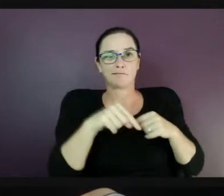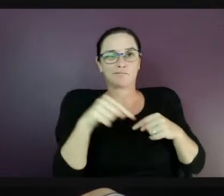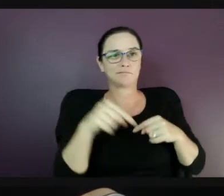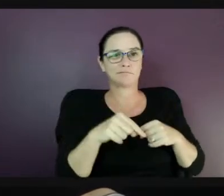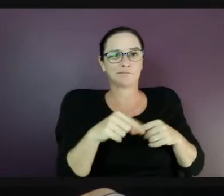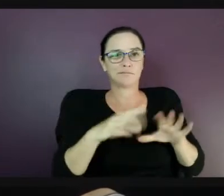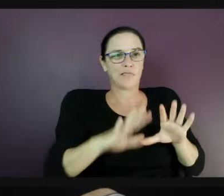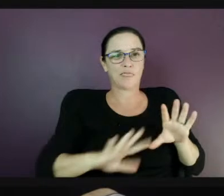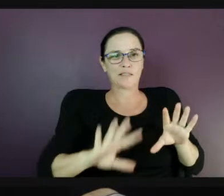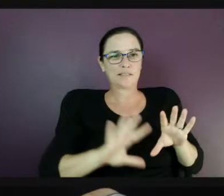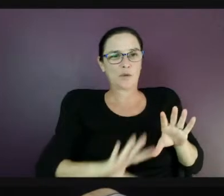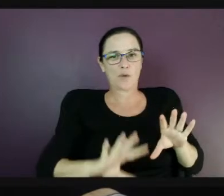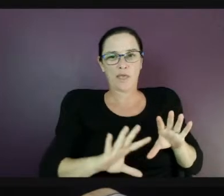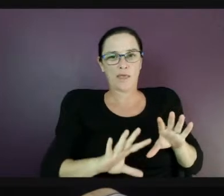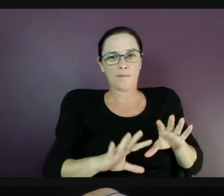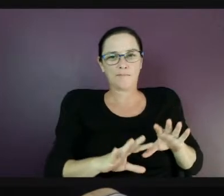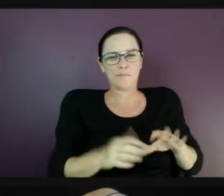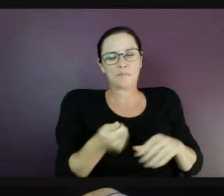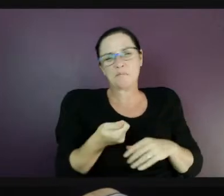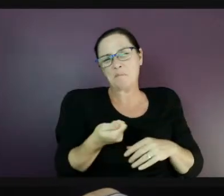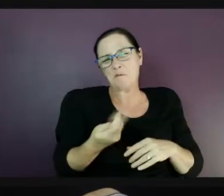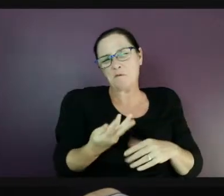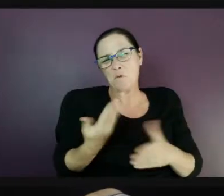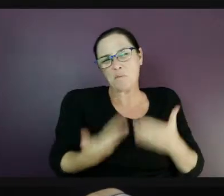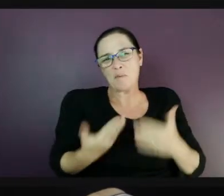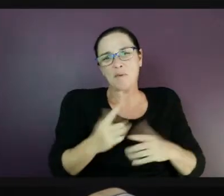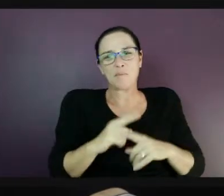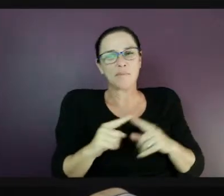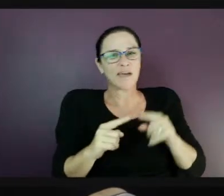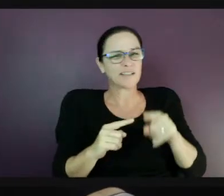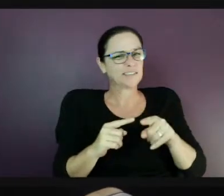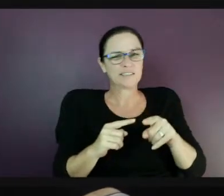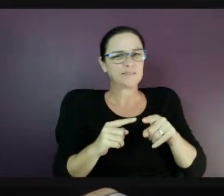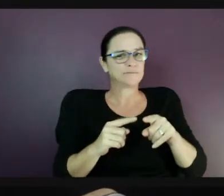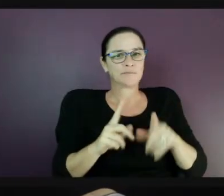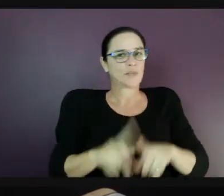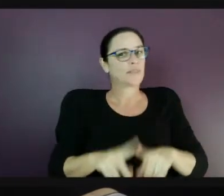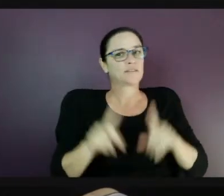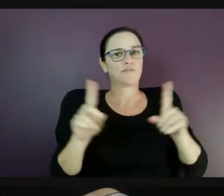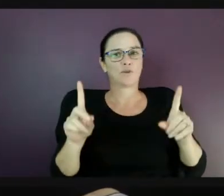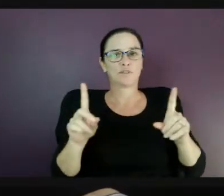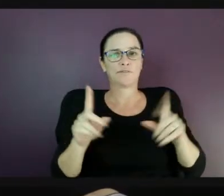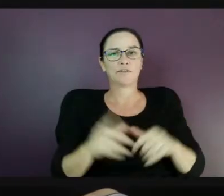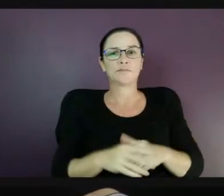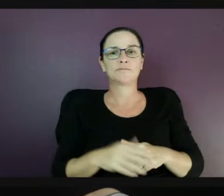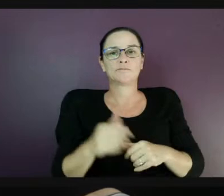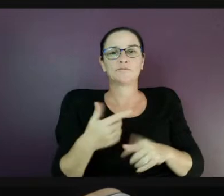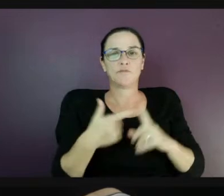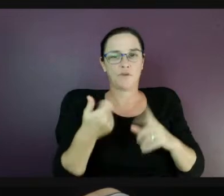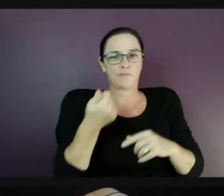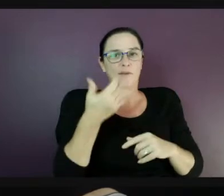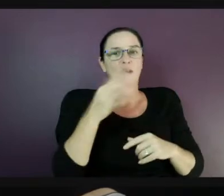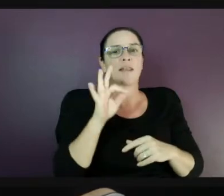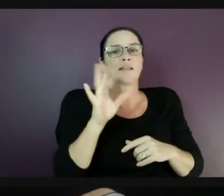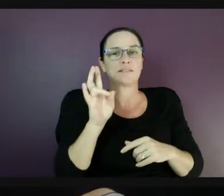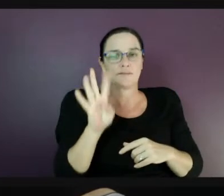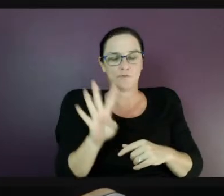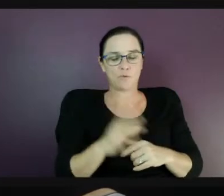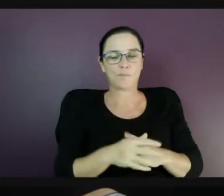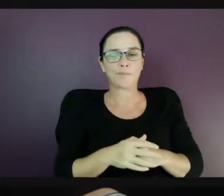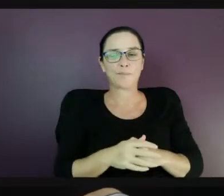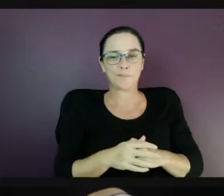area. Maybe a couple in here, but there is nothing coming this far down. This makes it very different from what we saw in 74. That is one aspect of